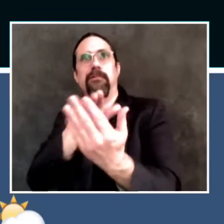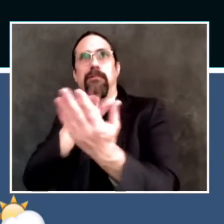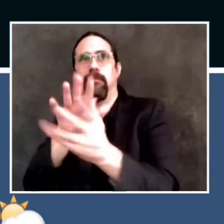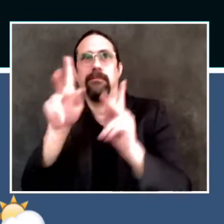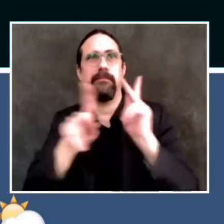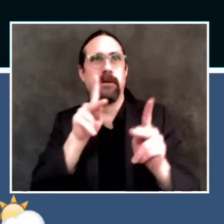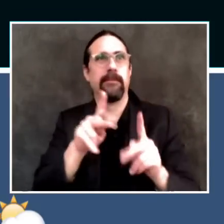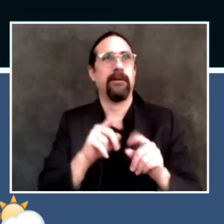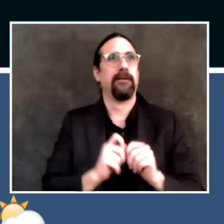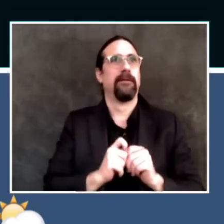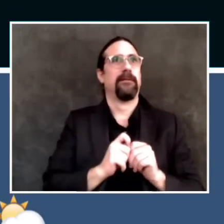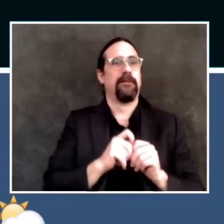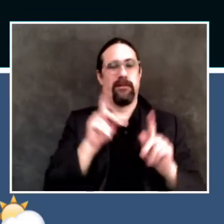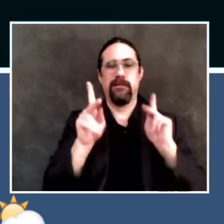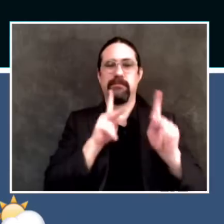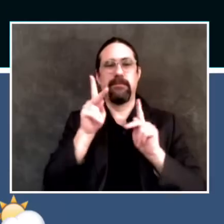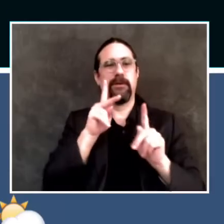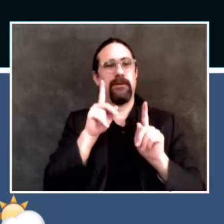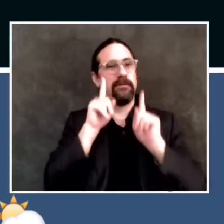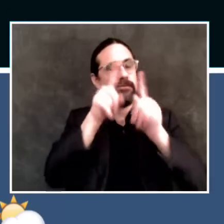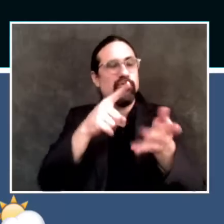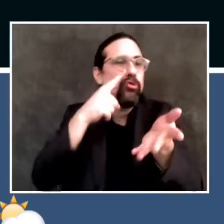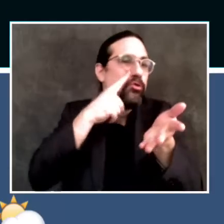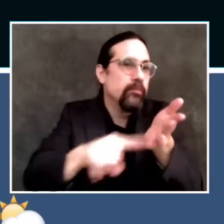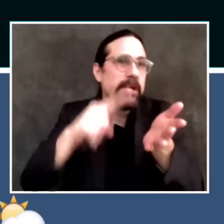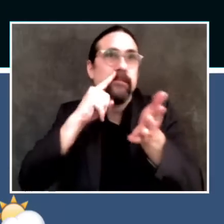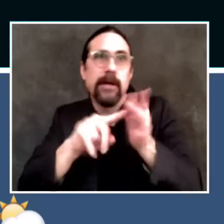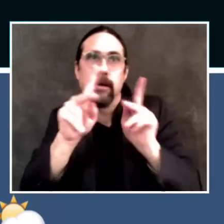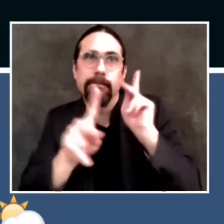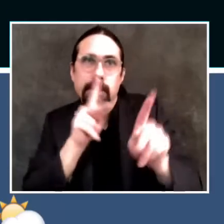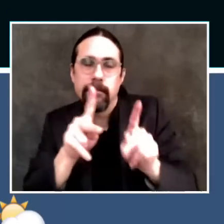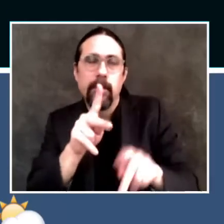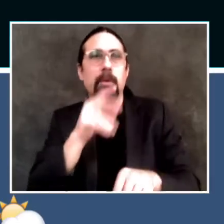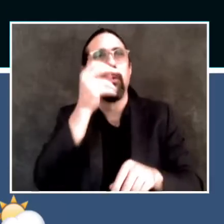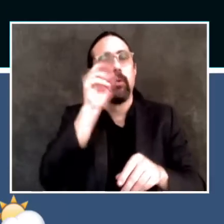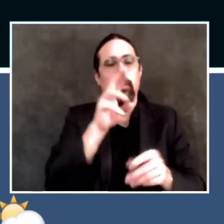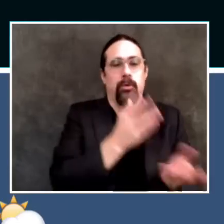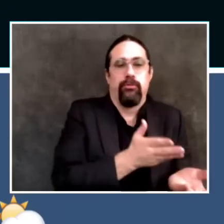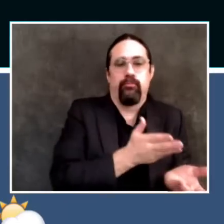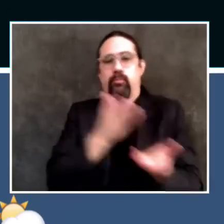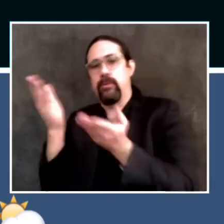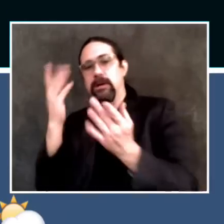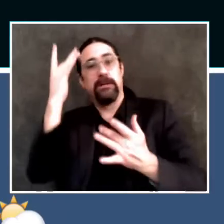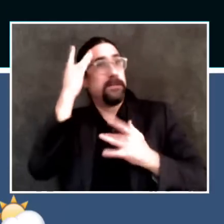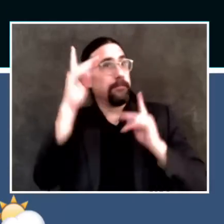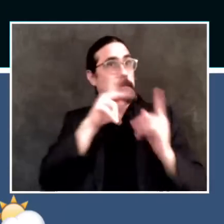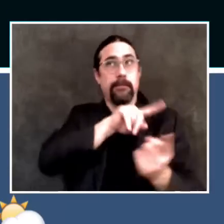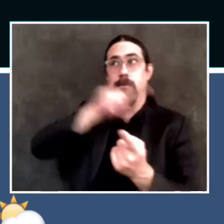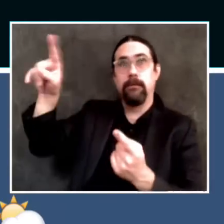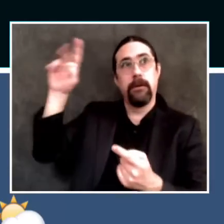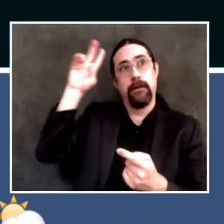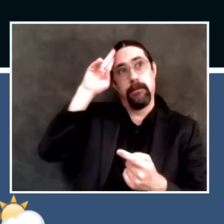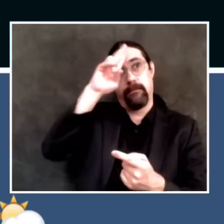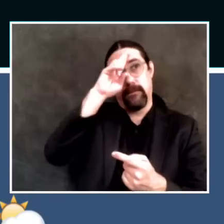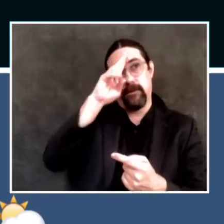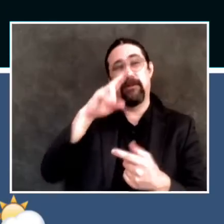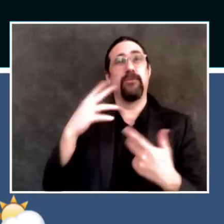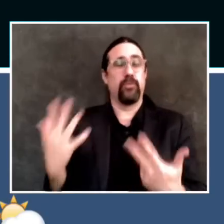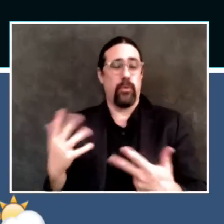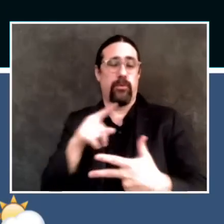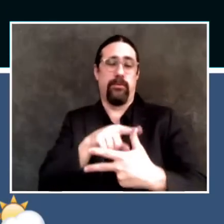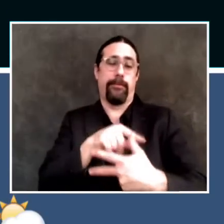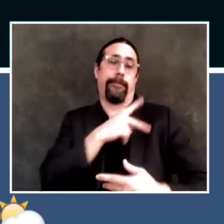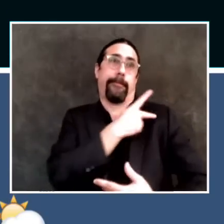from spreading. Those are where the priorities are in this phase where we don't have a lot of testing, and we have